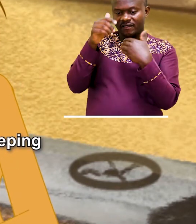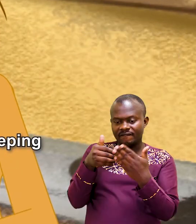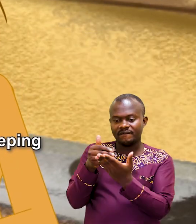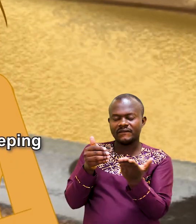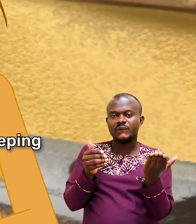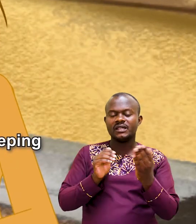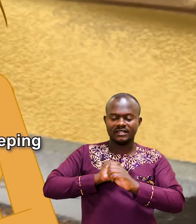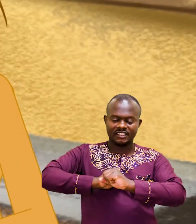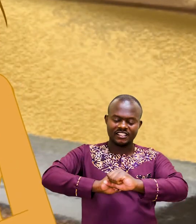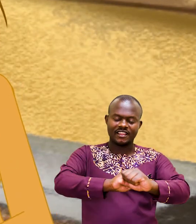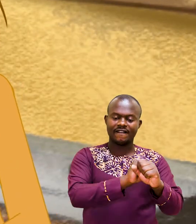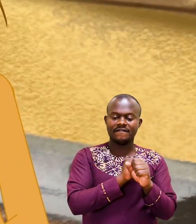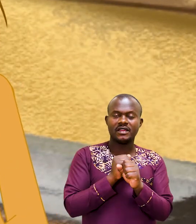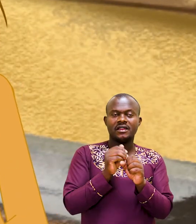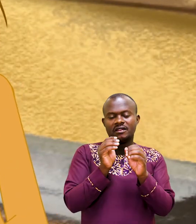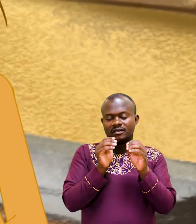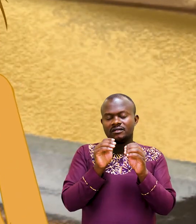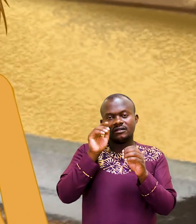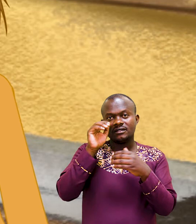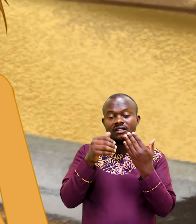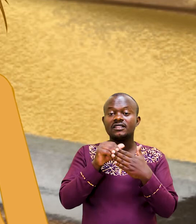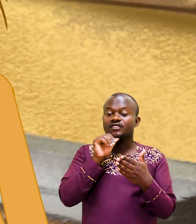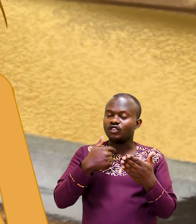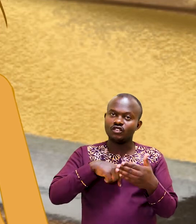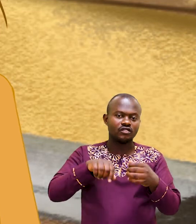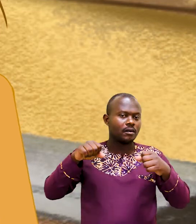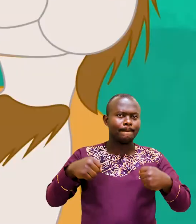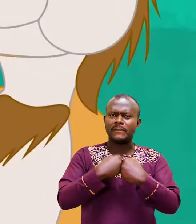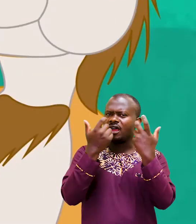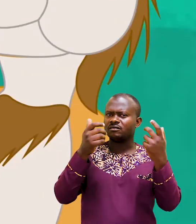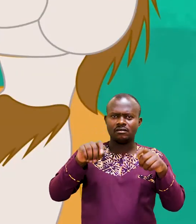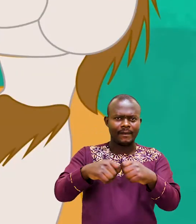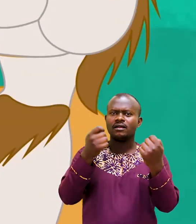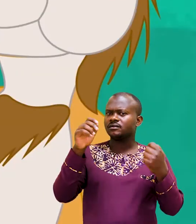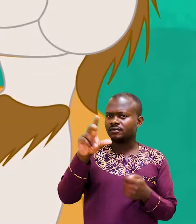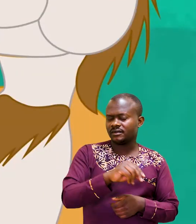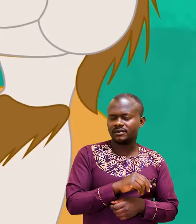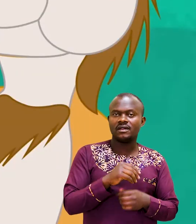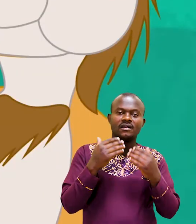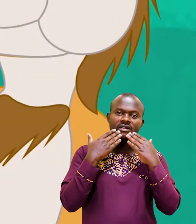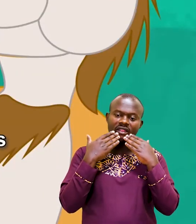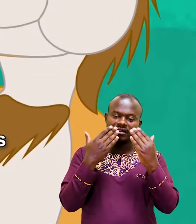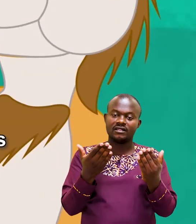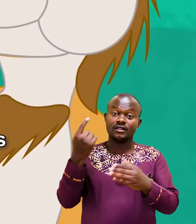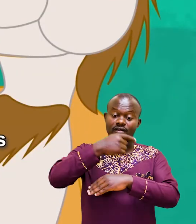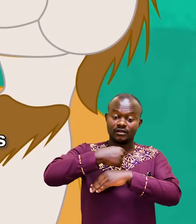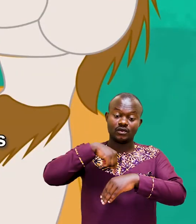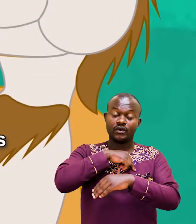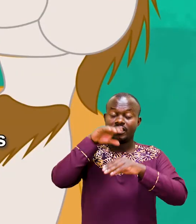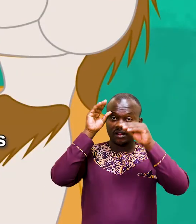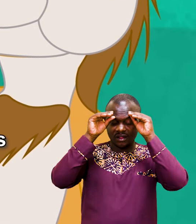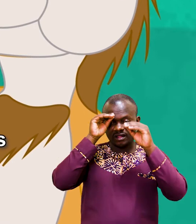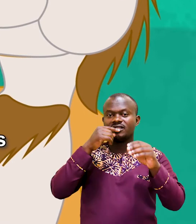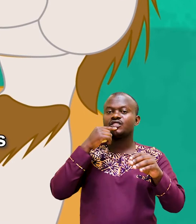for safekeeping so that they don't break. Thank you, Mr. Wakame. Today,